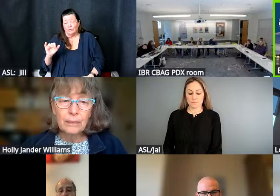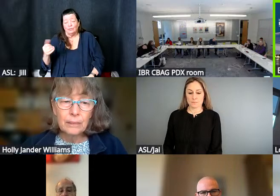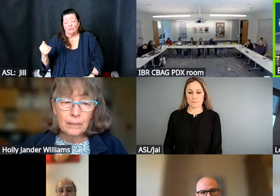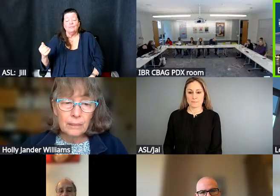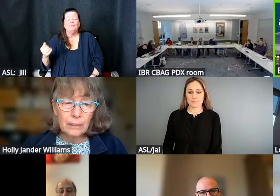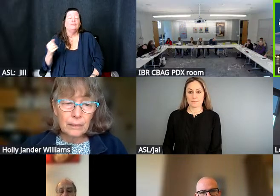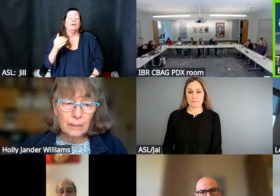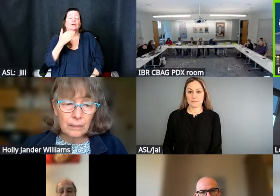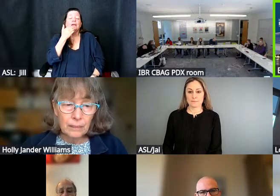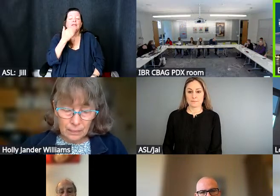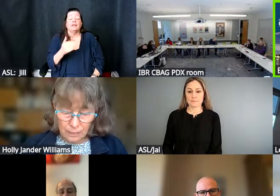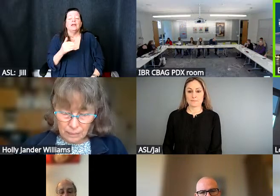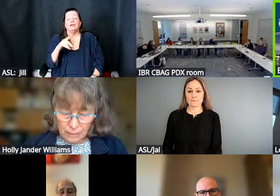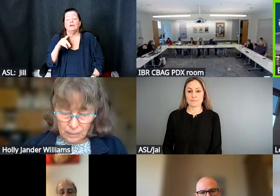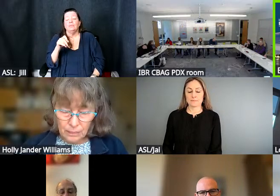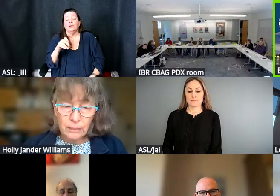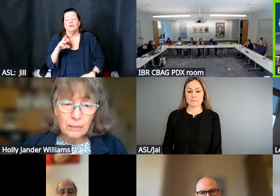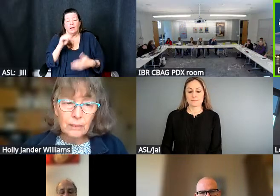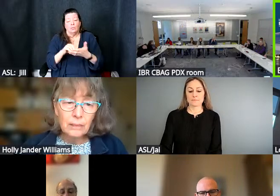Thanks, Peter. We can make a note of that.